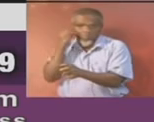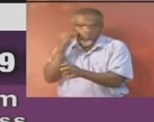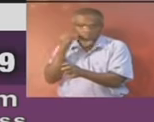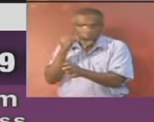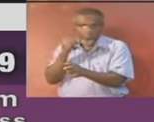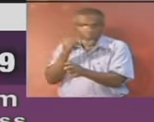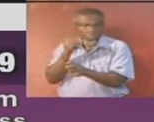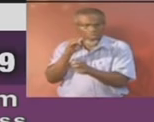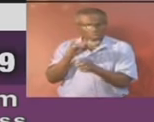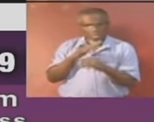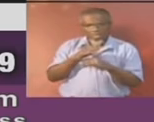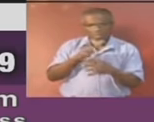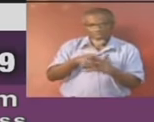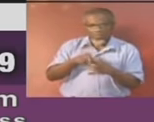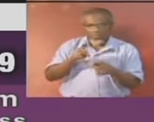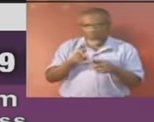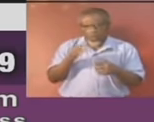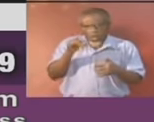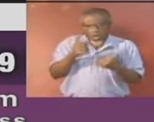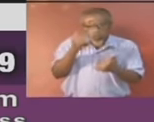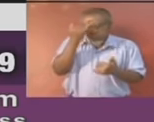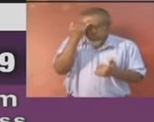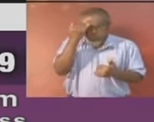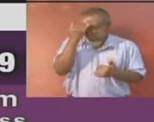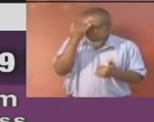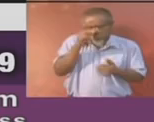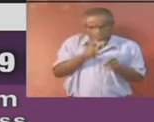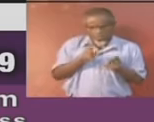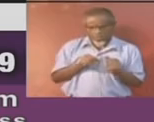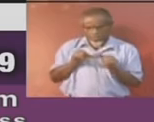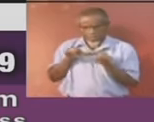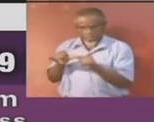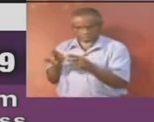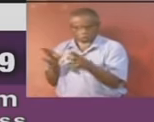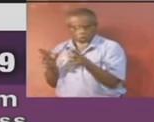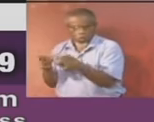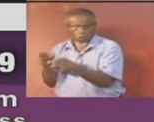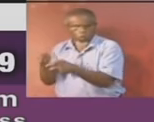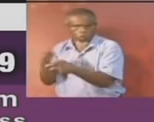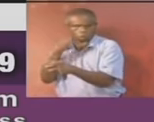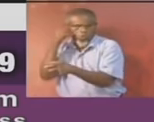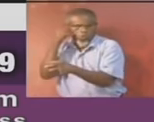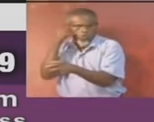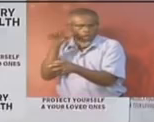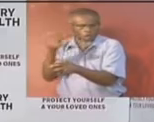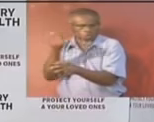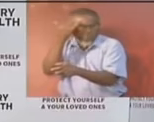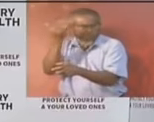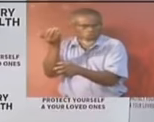quarantining at home. So can we bring some clarity to that situation as well? Thank you.